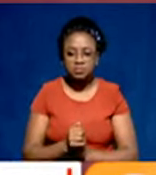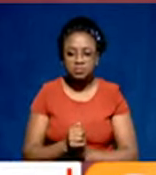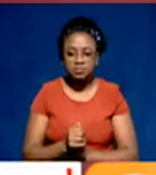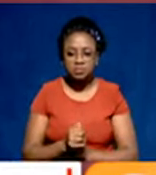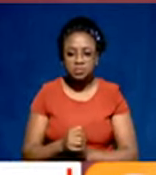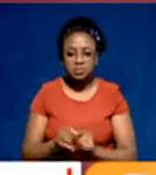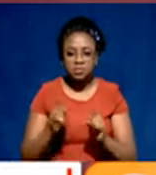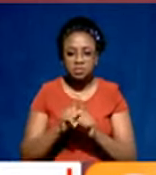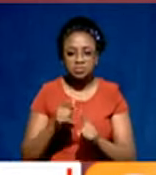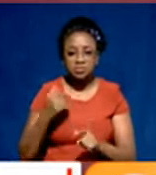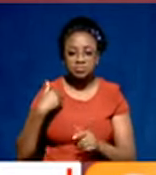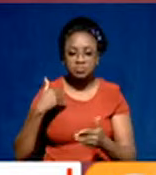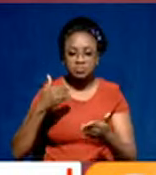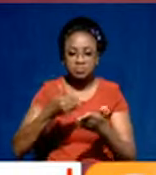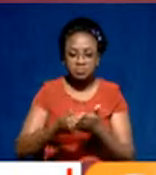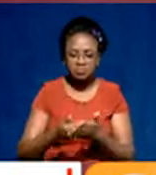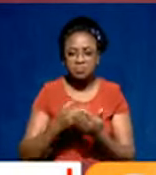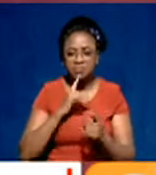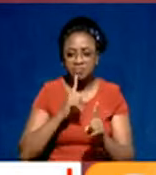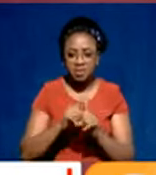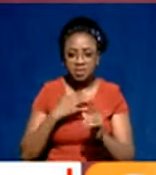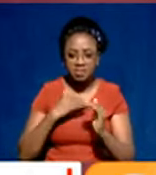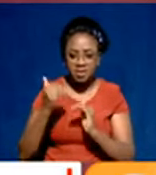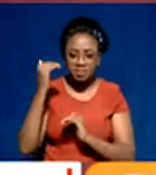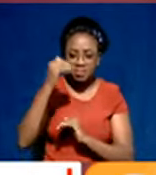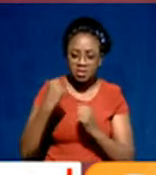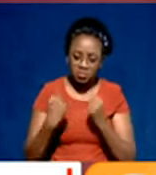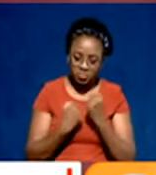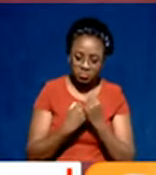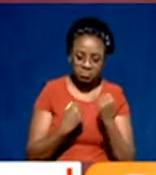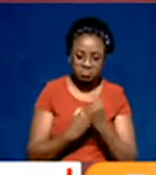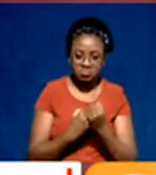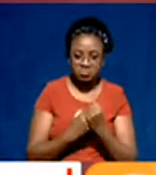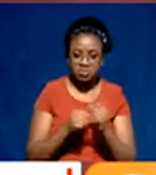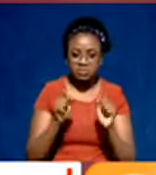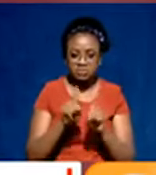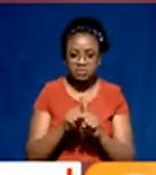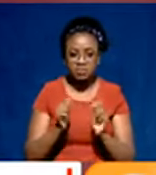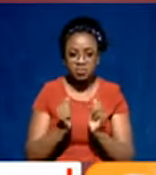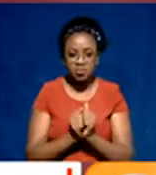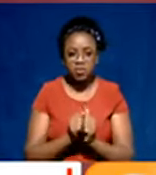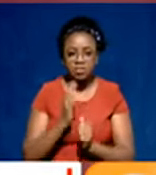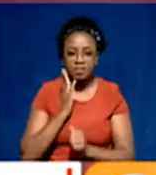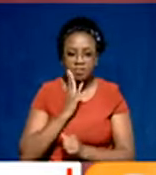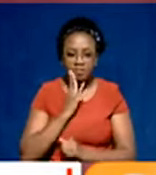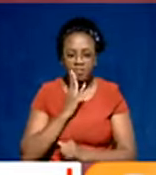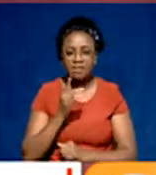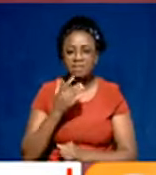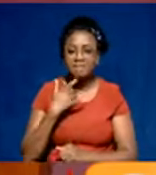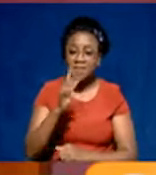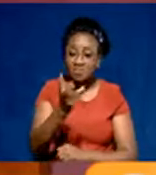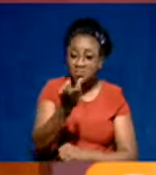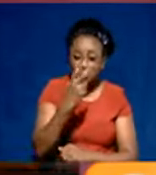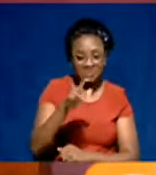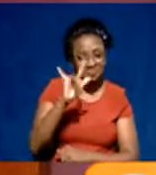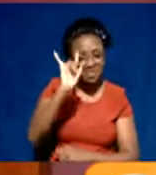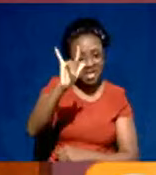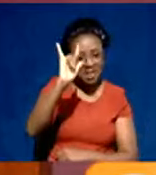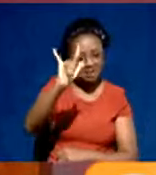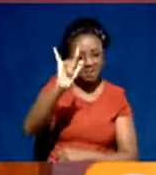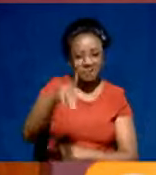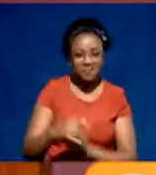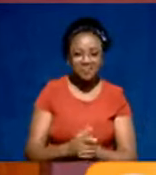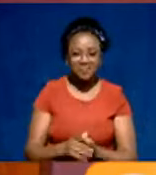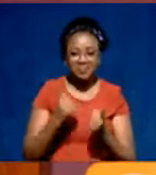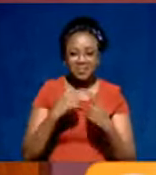there throughout my whole journey, accompanied by my mom, who I know she's watching. I love you, mom. Mm-hmm. Yeah, and